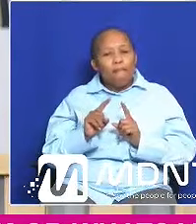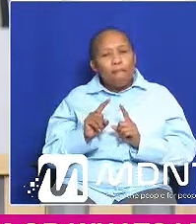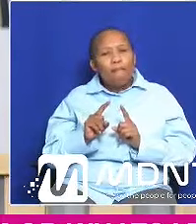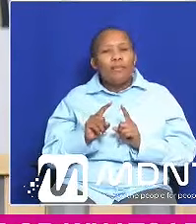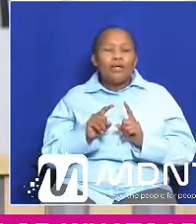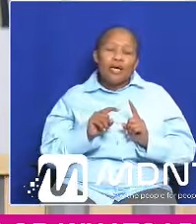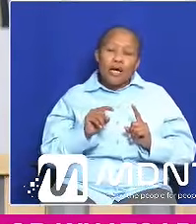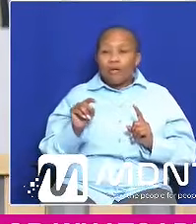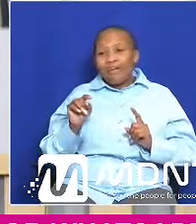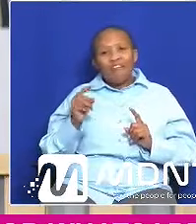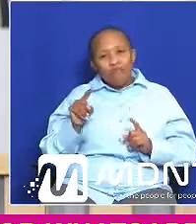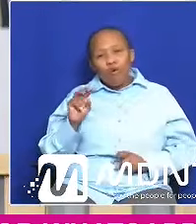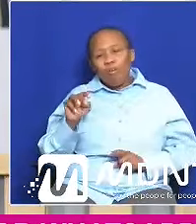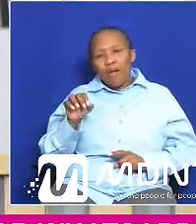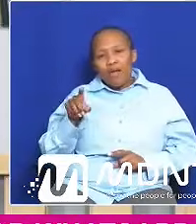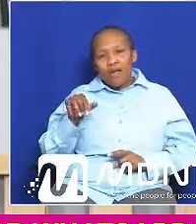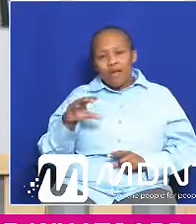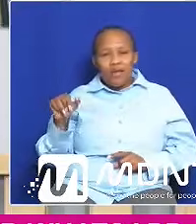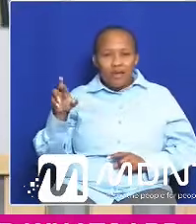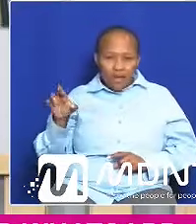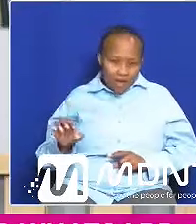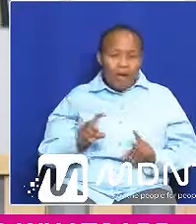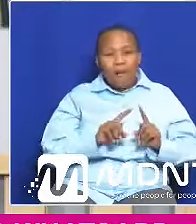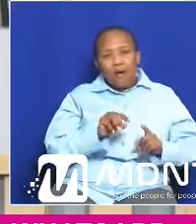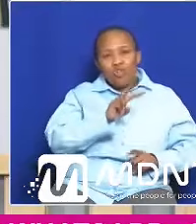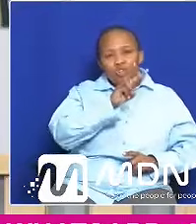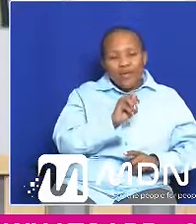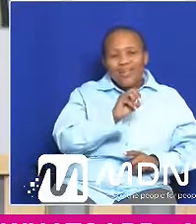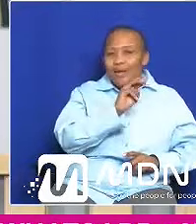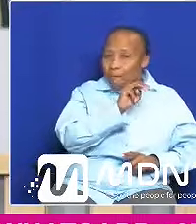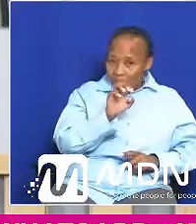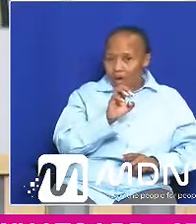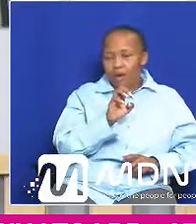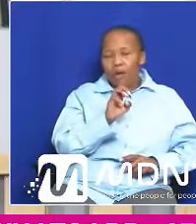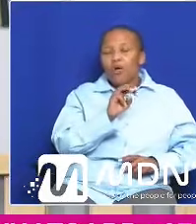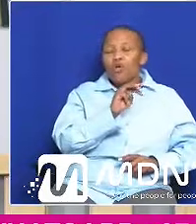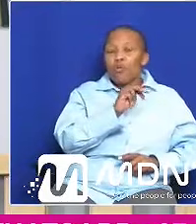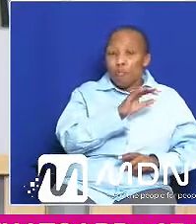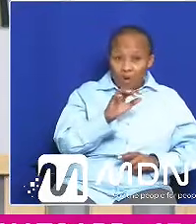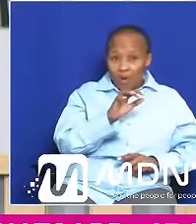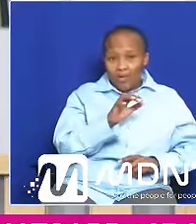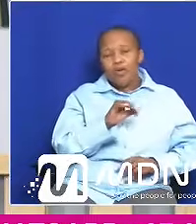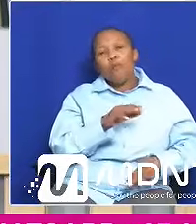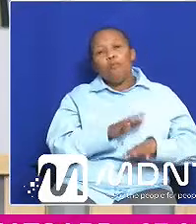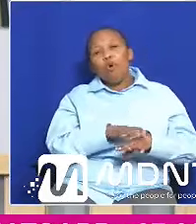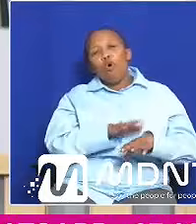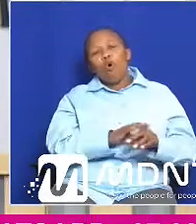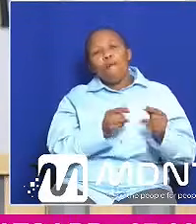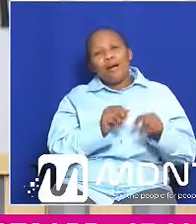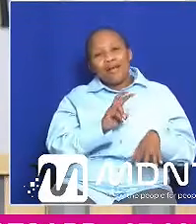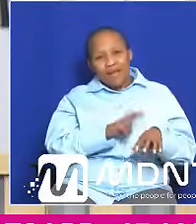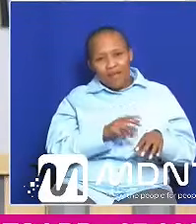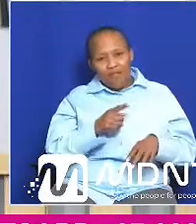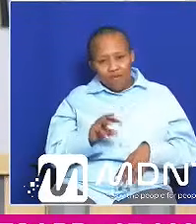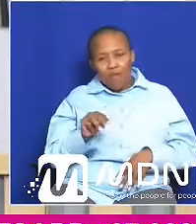I needed 2 extra money for Medicare subcontract. Okay. Specifically now for that subcontract? Yes.